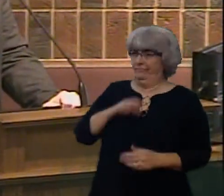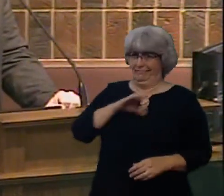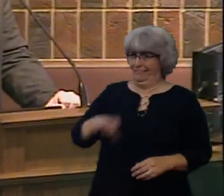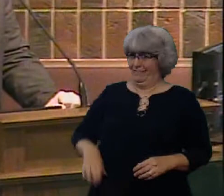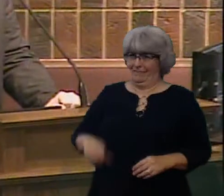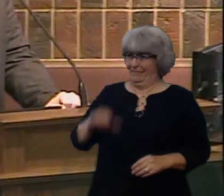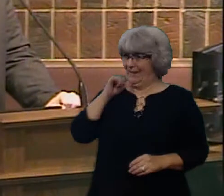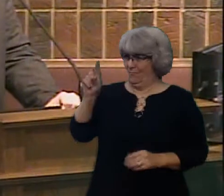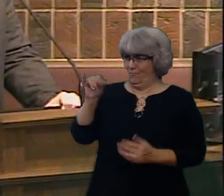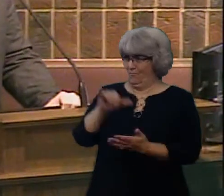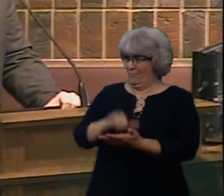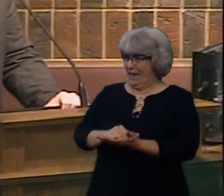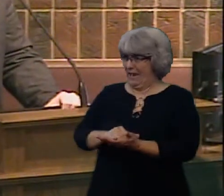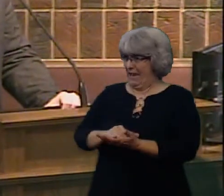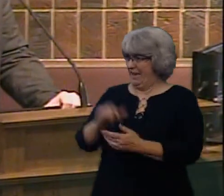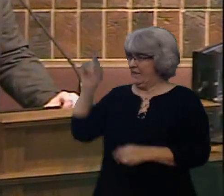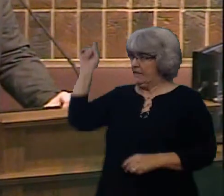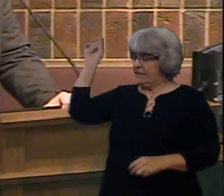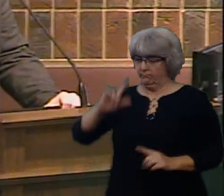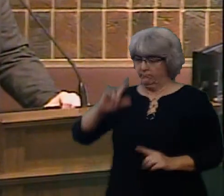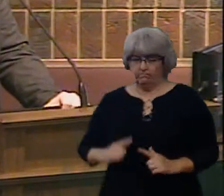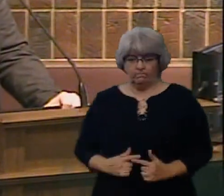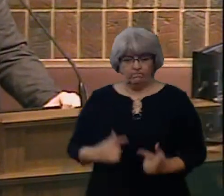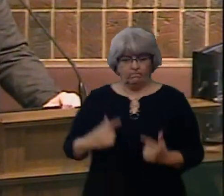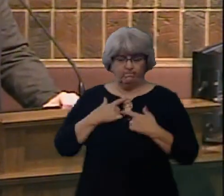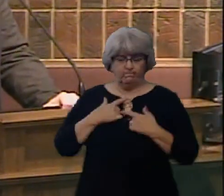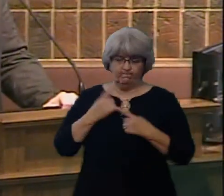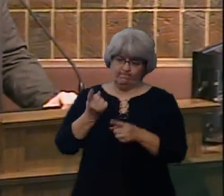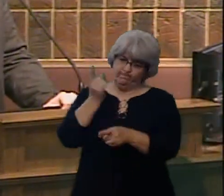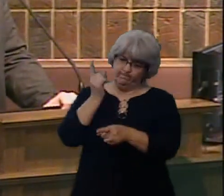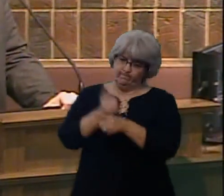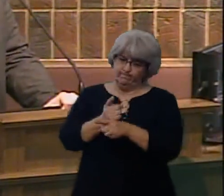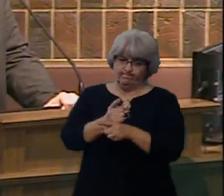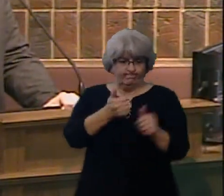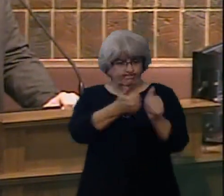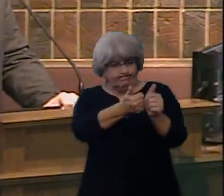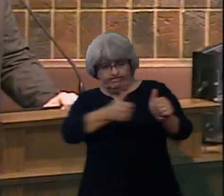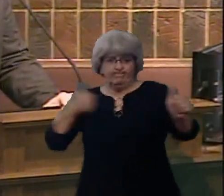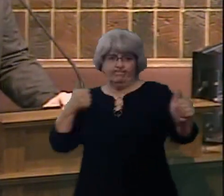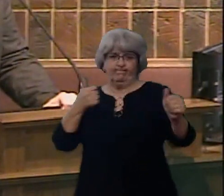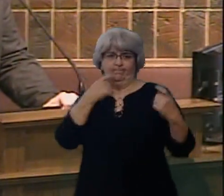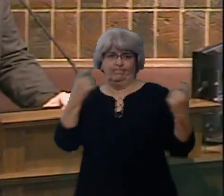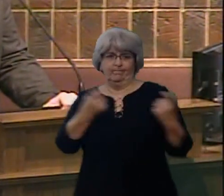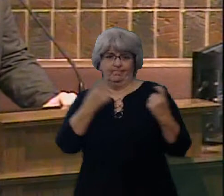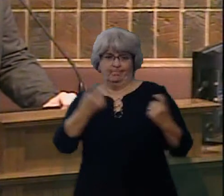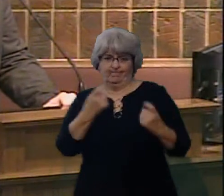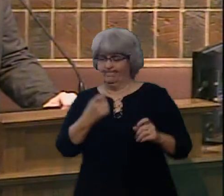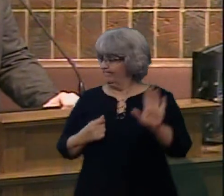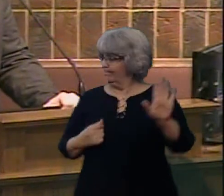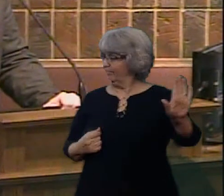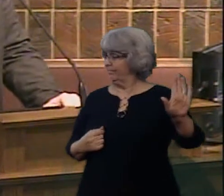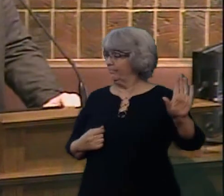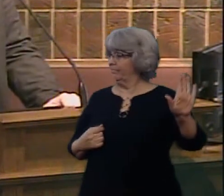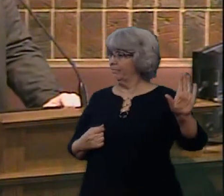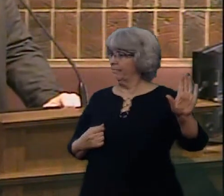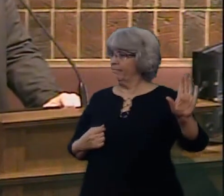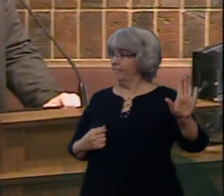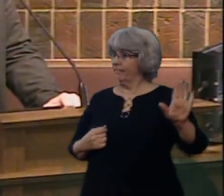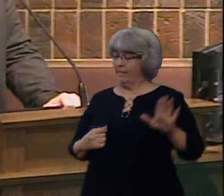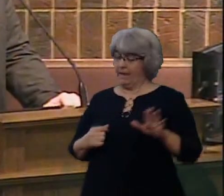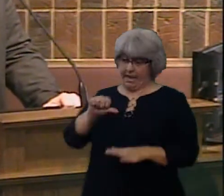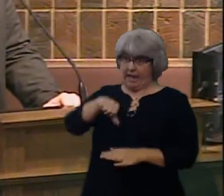He came to the earth and lived a life that was as far away from sin as he could possibly be. And then